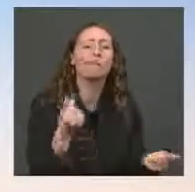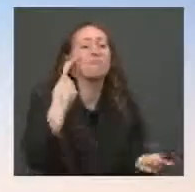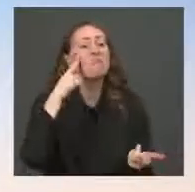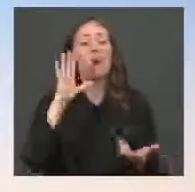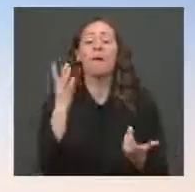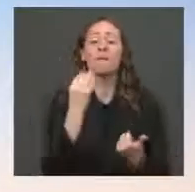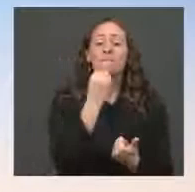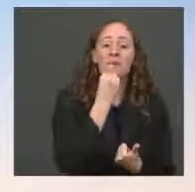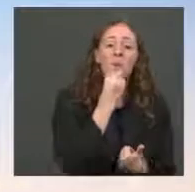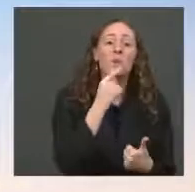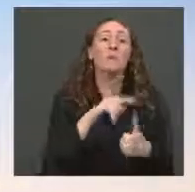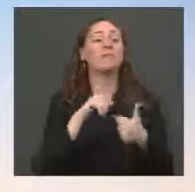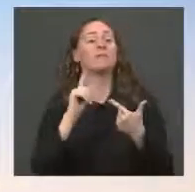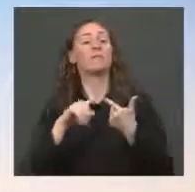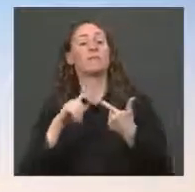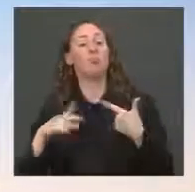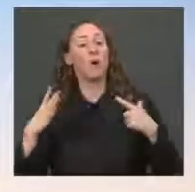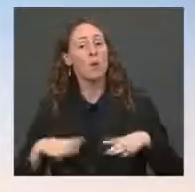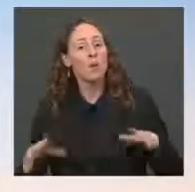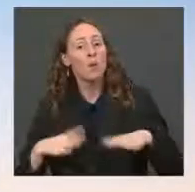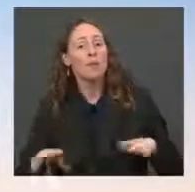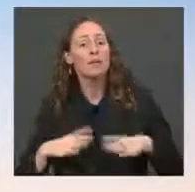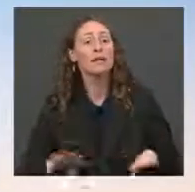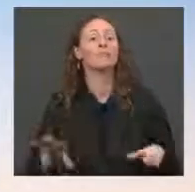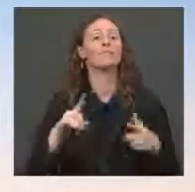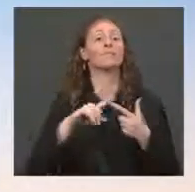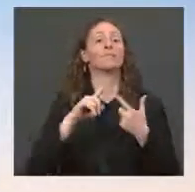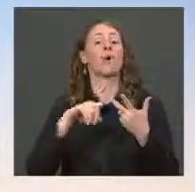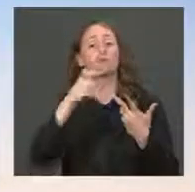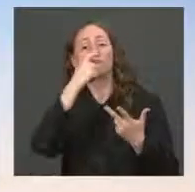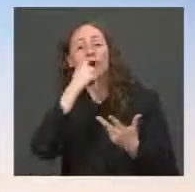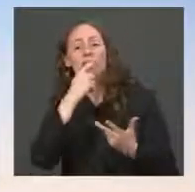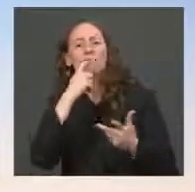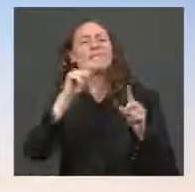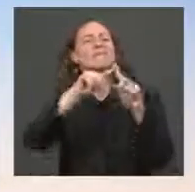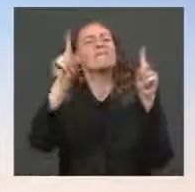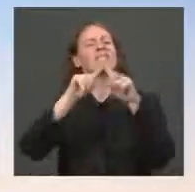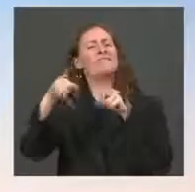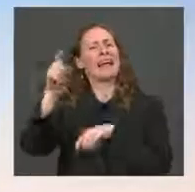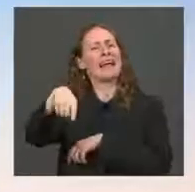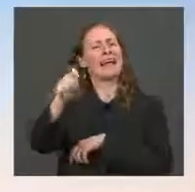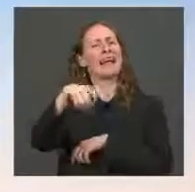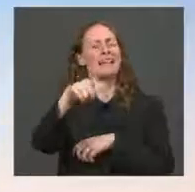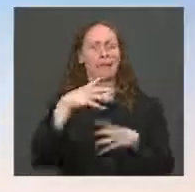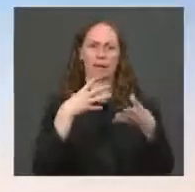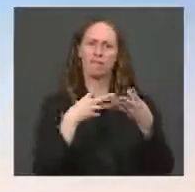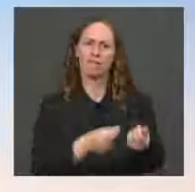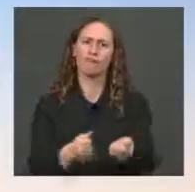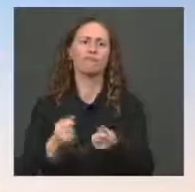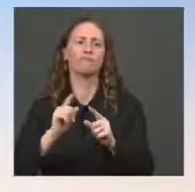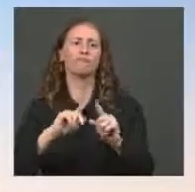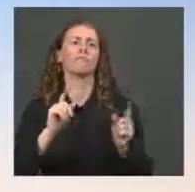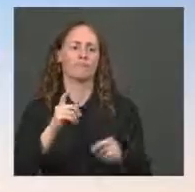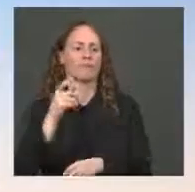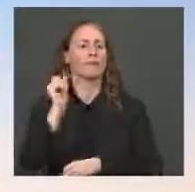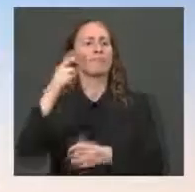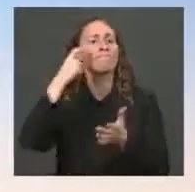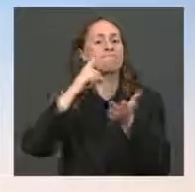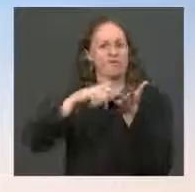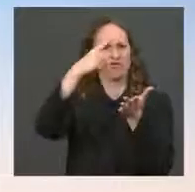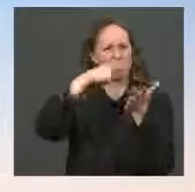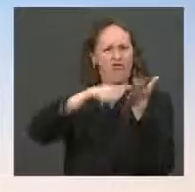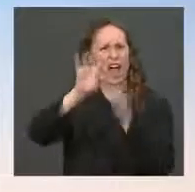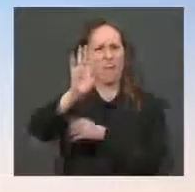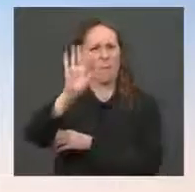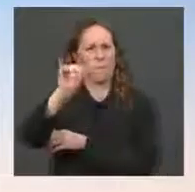so many other expenses. Most of the families will again see child CTC in their bank account today with a payment of $250 to